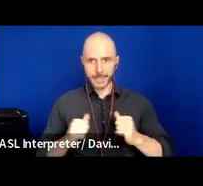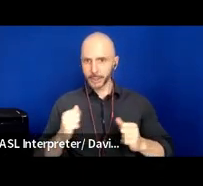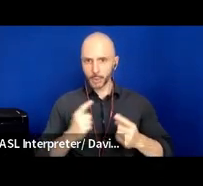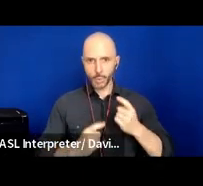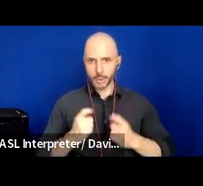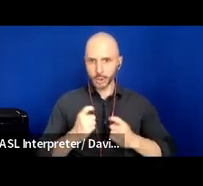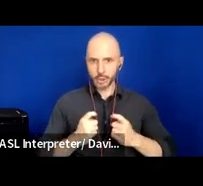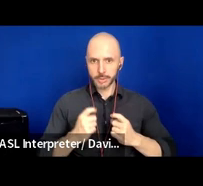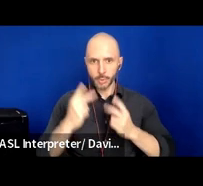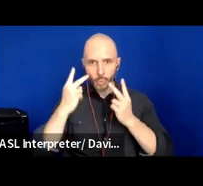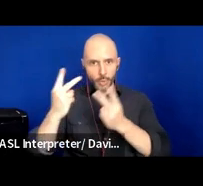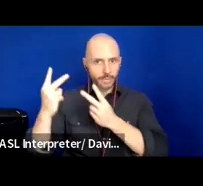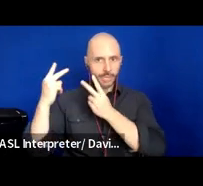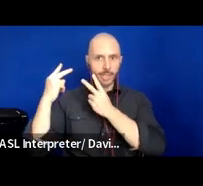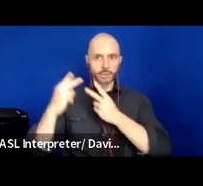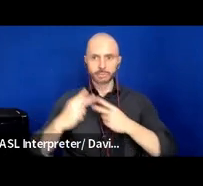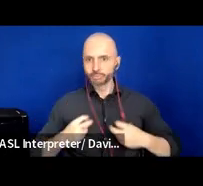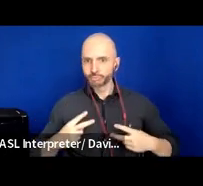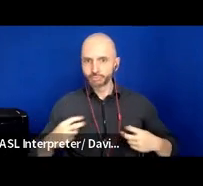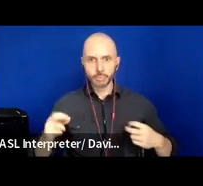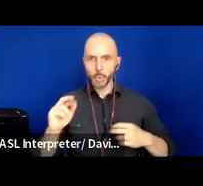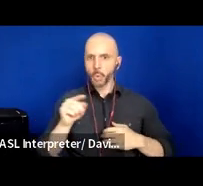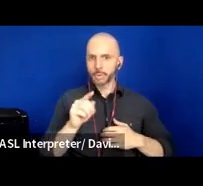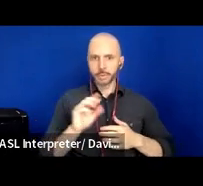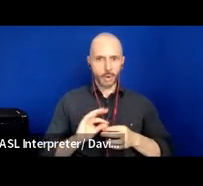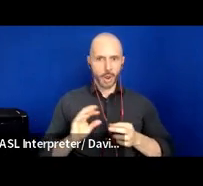or anything else.